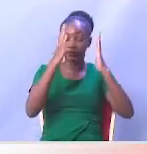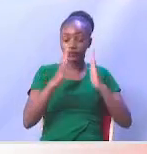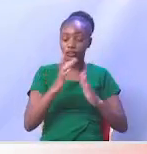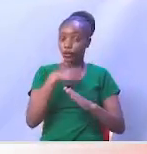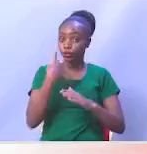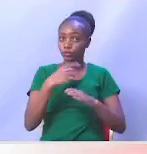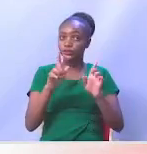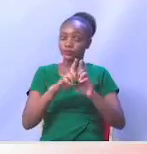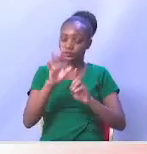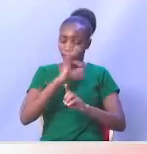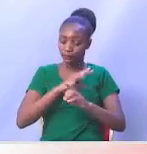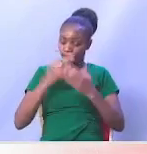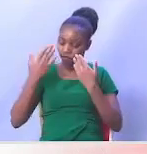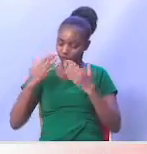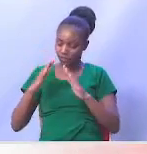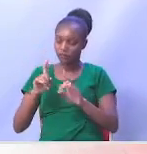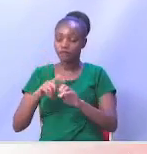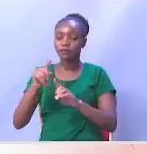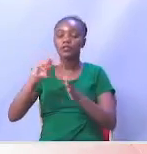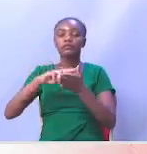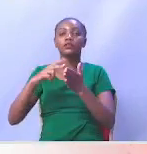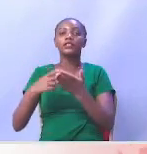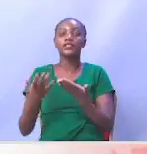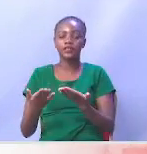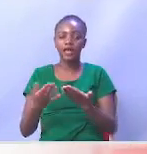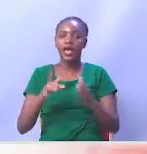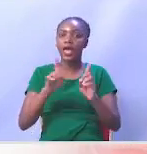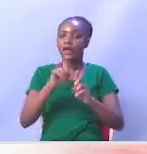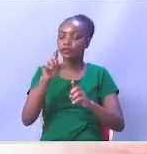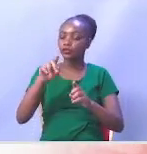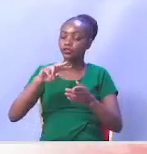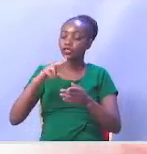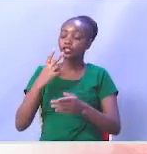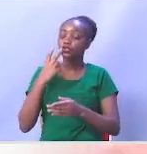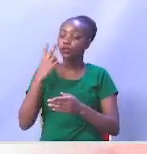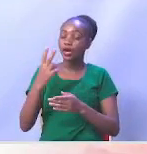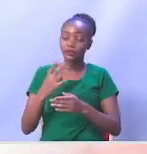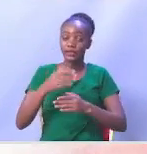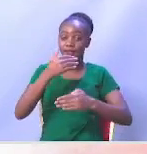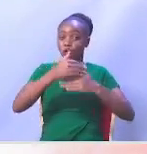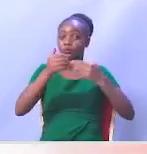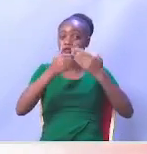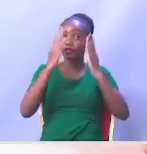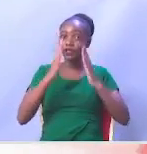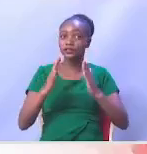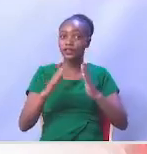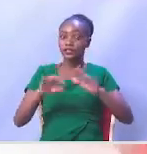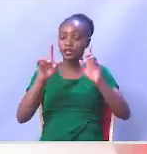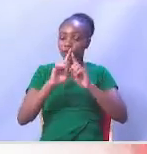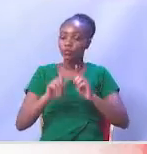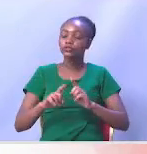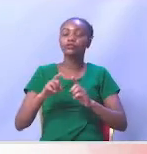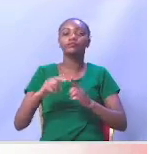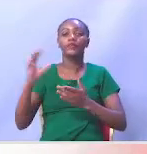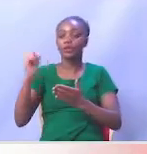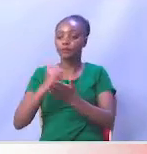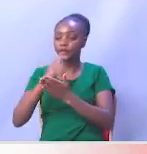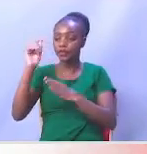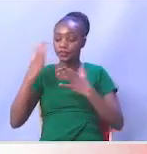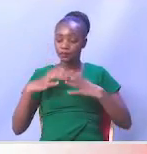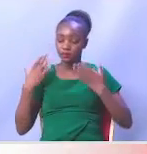have also benefited from this project. And those 200 subcontractors also have engaged and employed